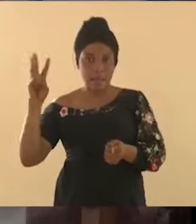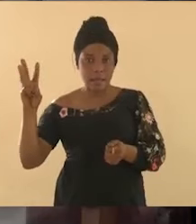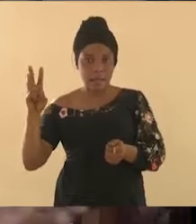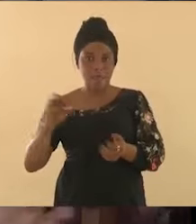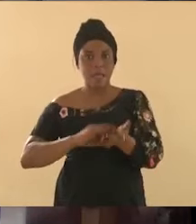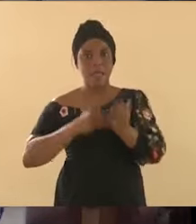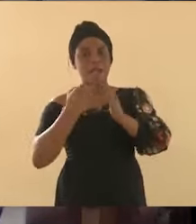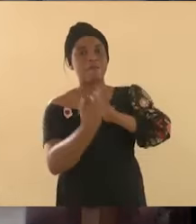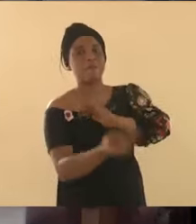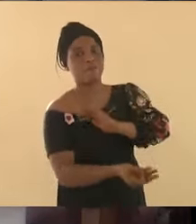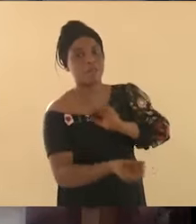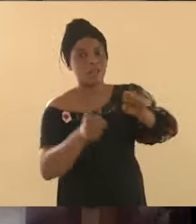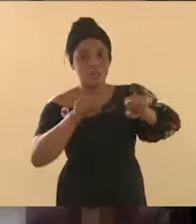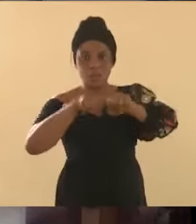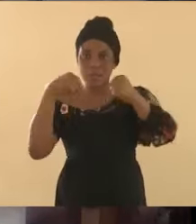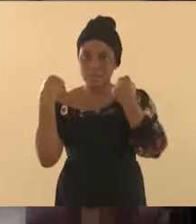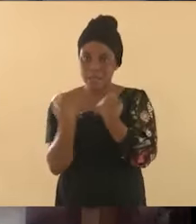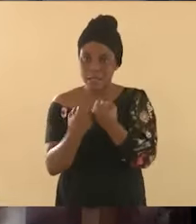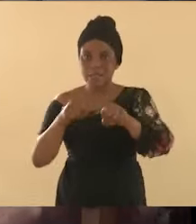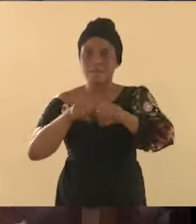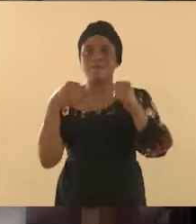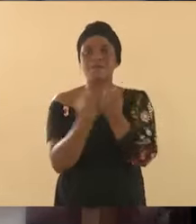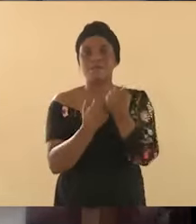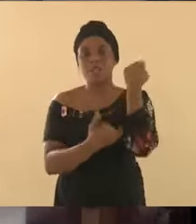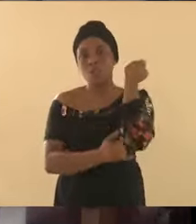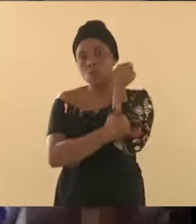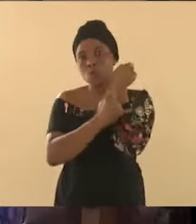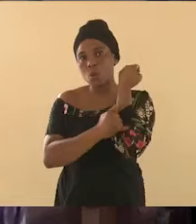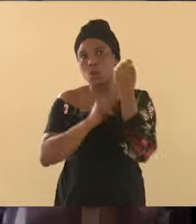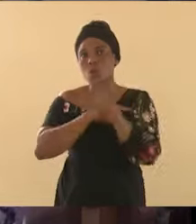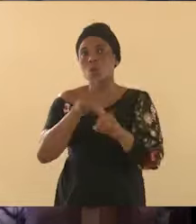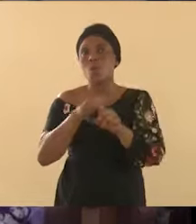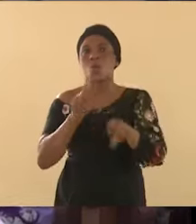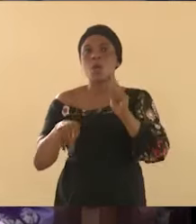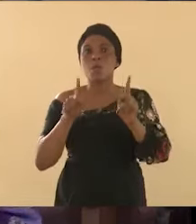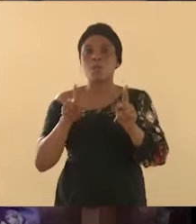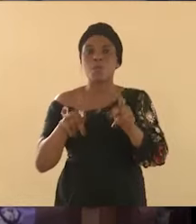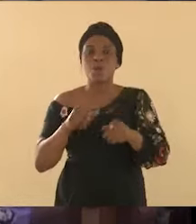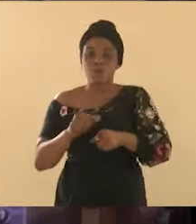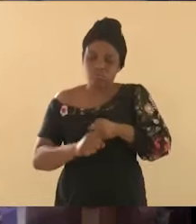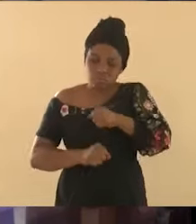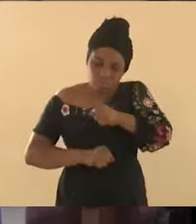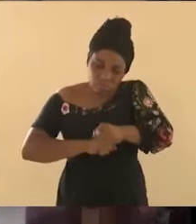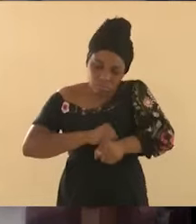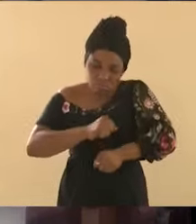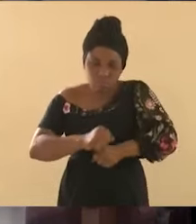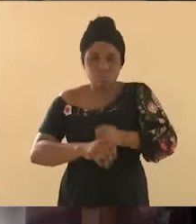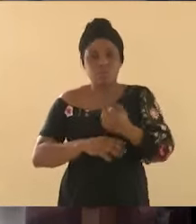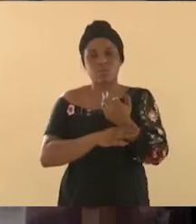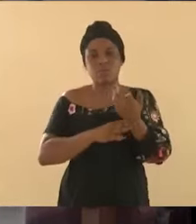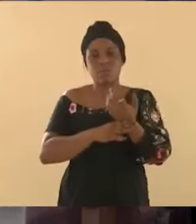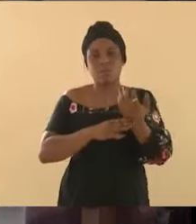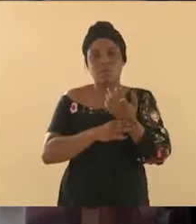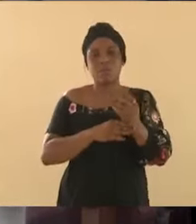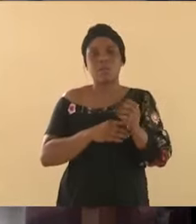kind of things we used to hear about failed societies, failed countries, where people are scrambling for